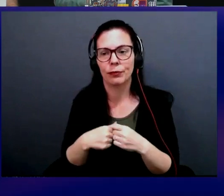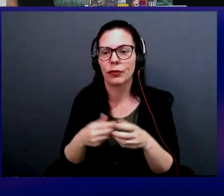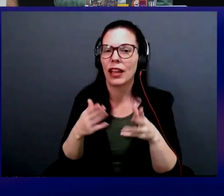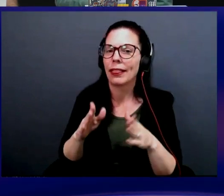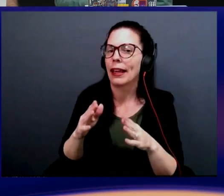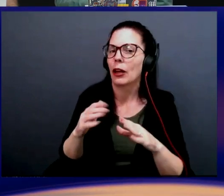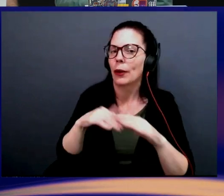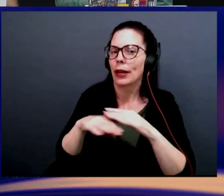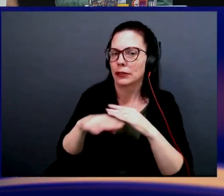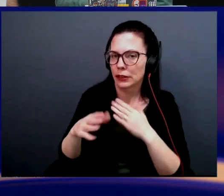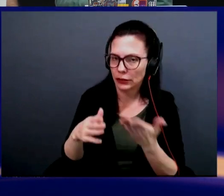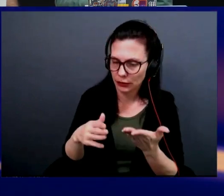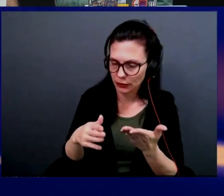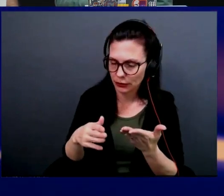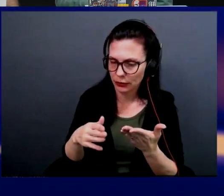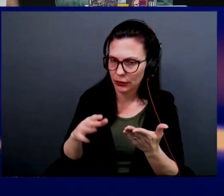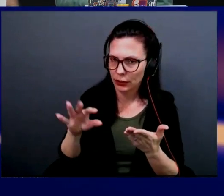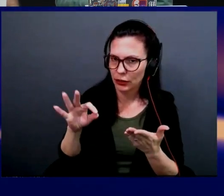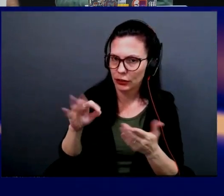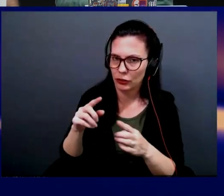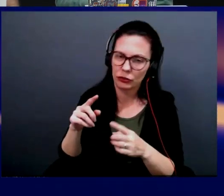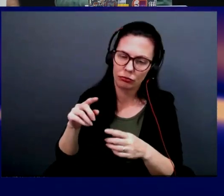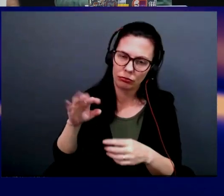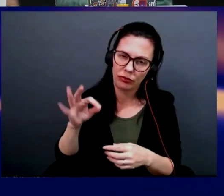access to Figma.